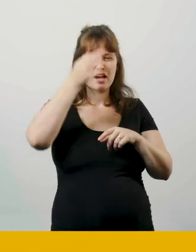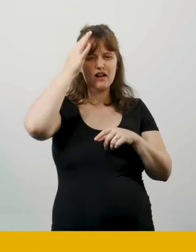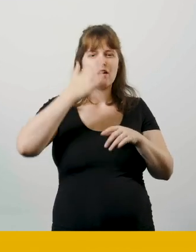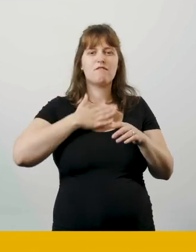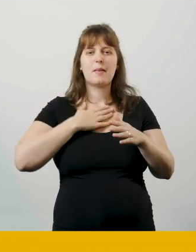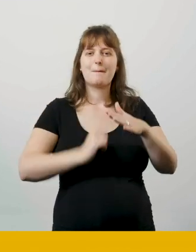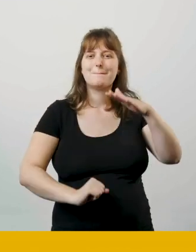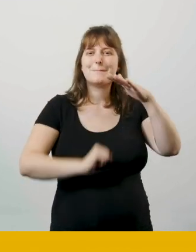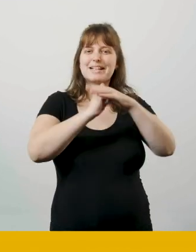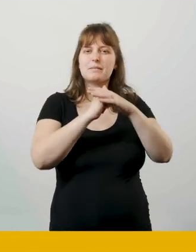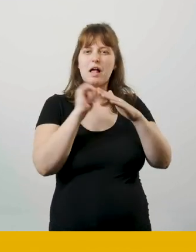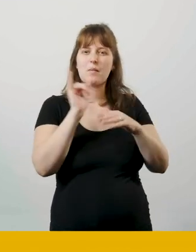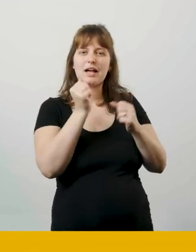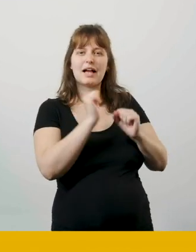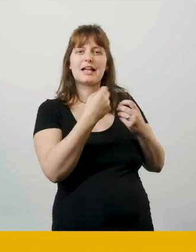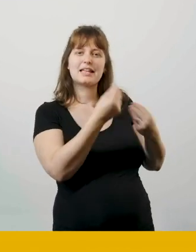on